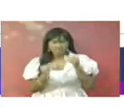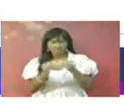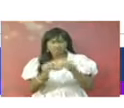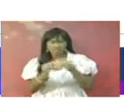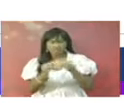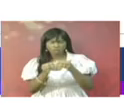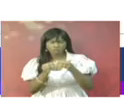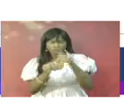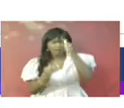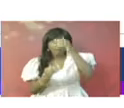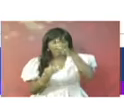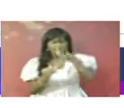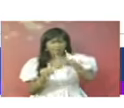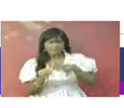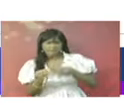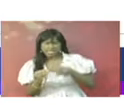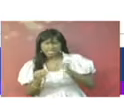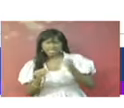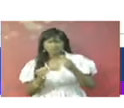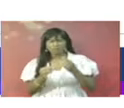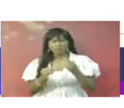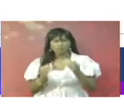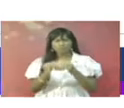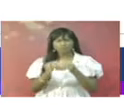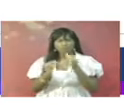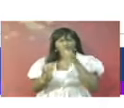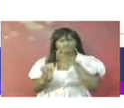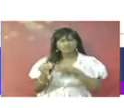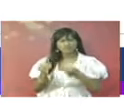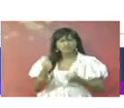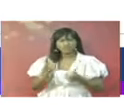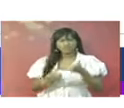as opposed to females, or vice versa, if you have that data?